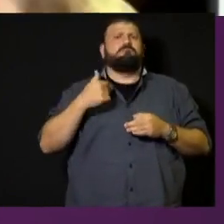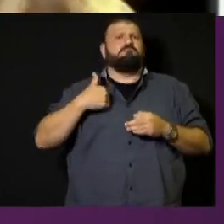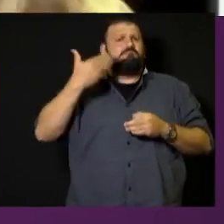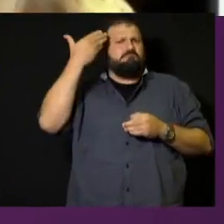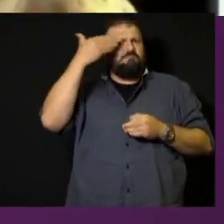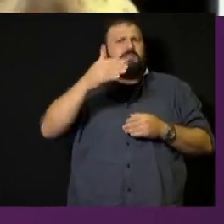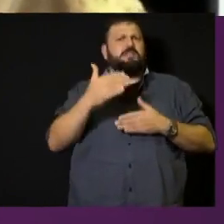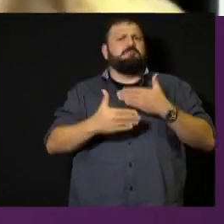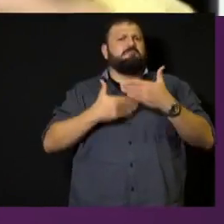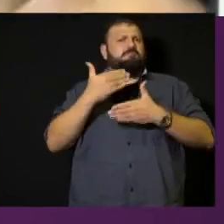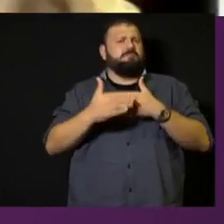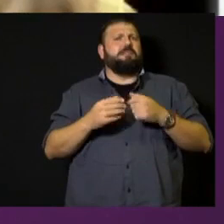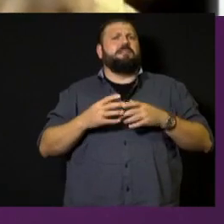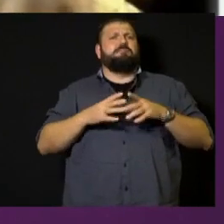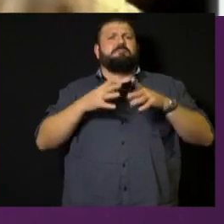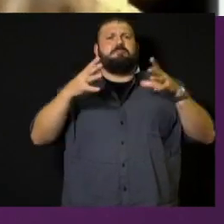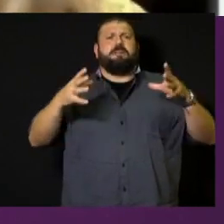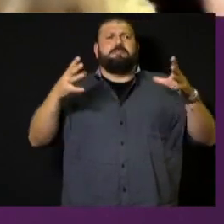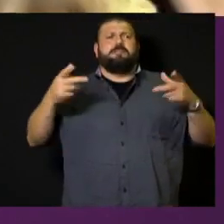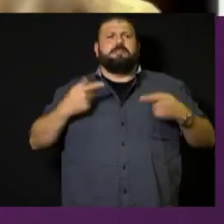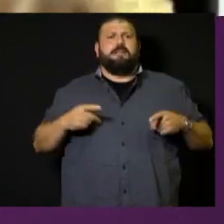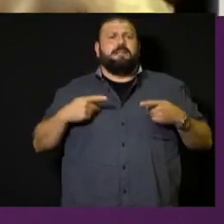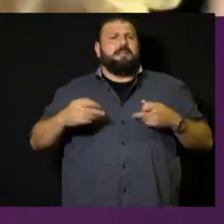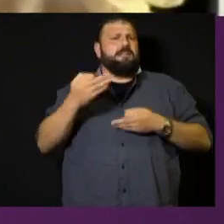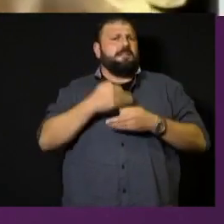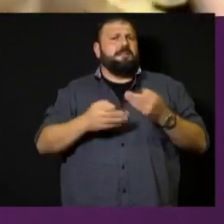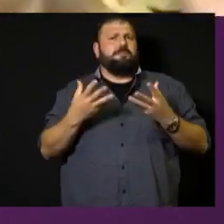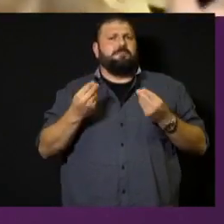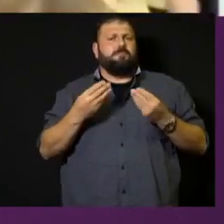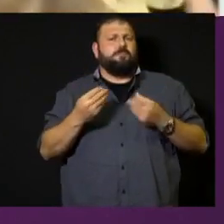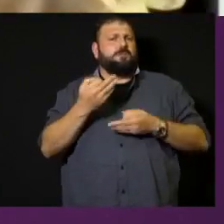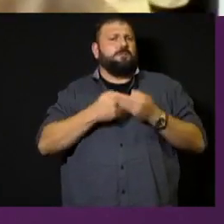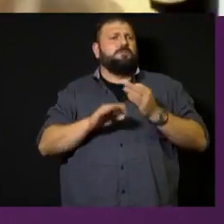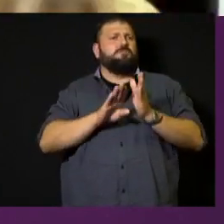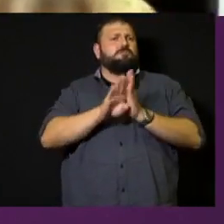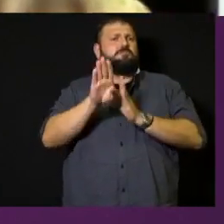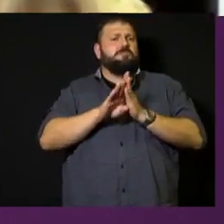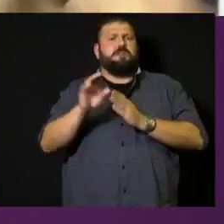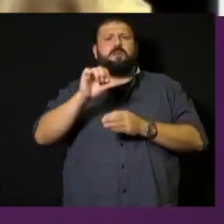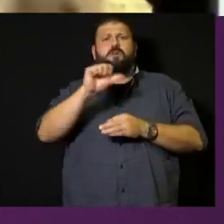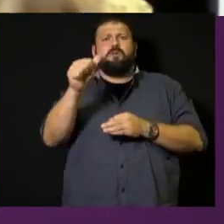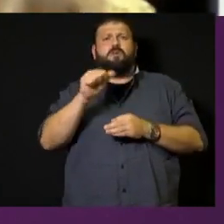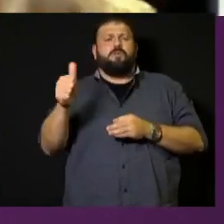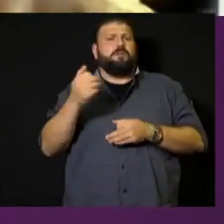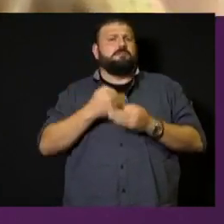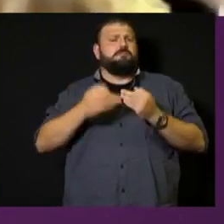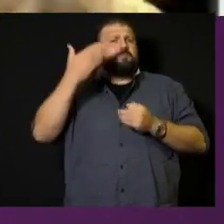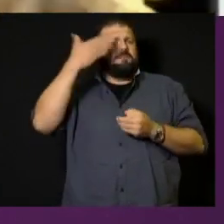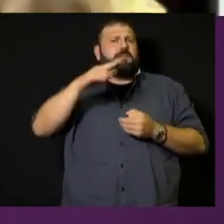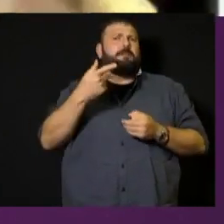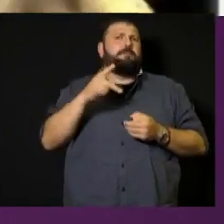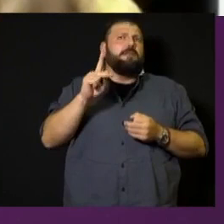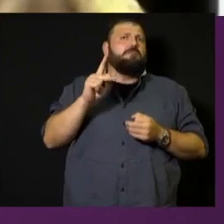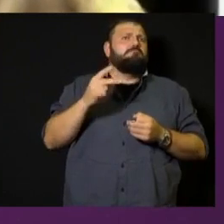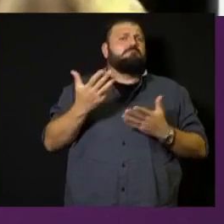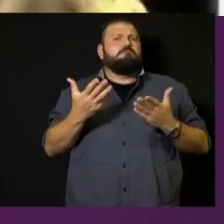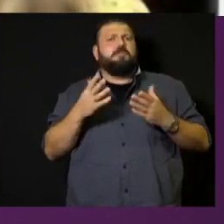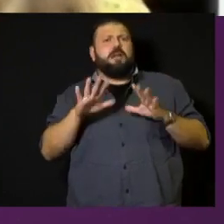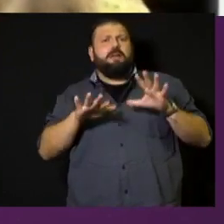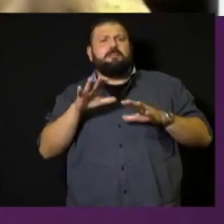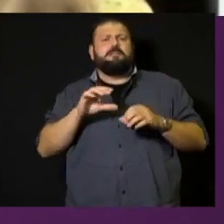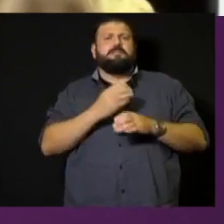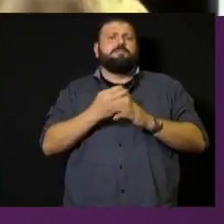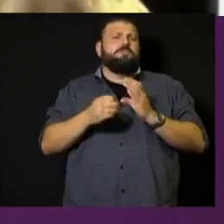but I always compare. There's a lot of business that they have success in one